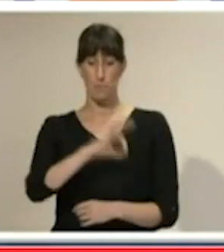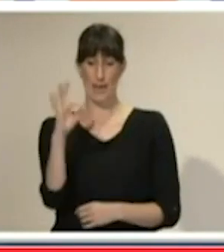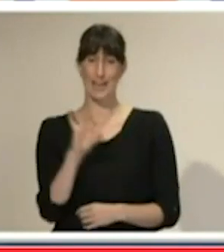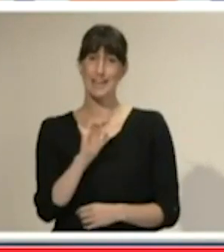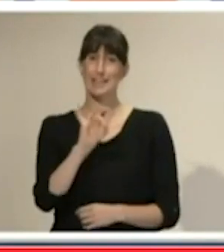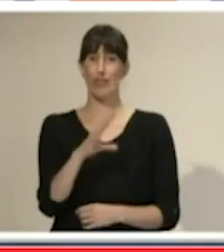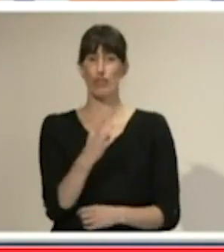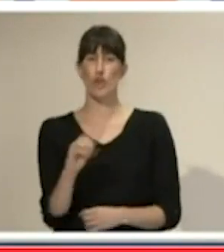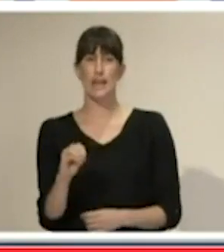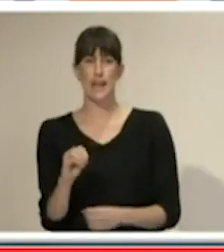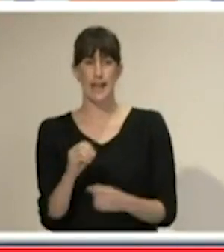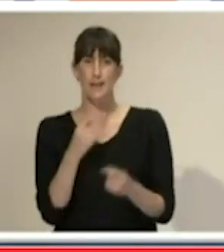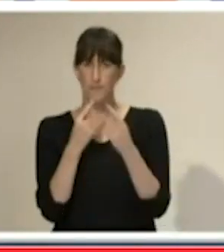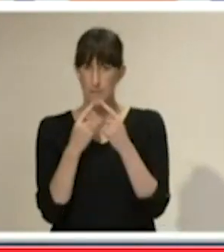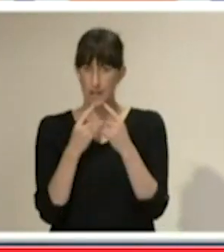morning shows that